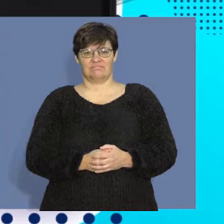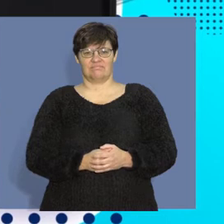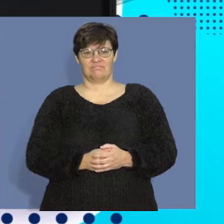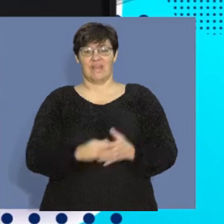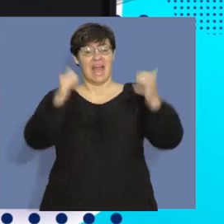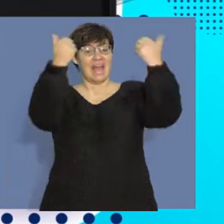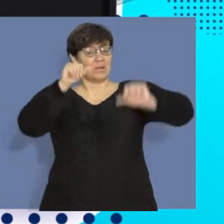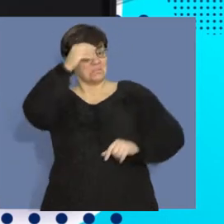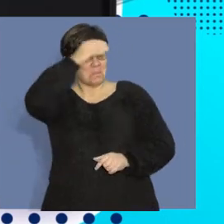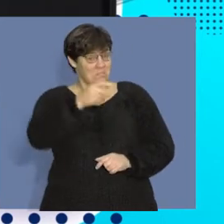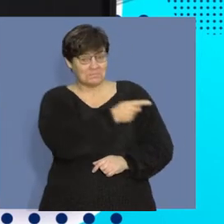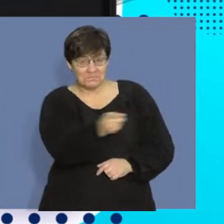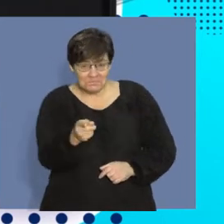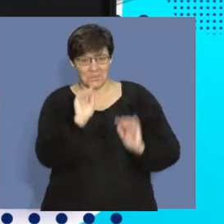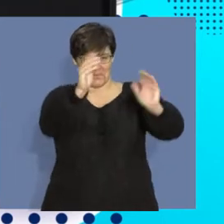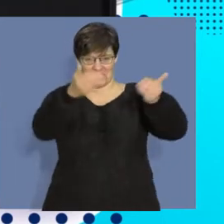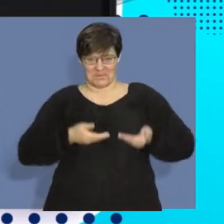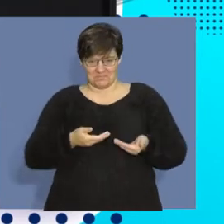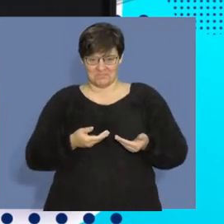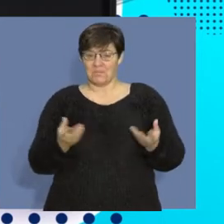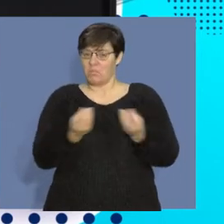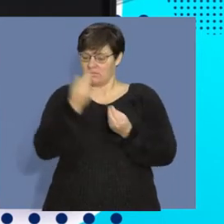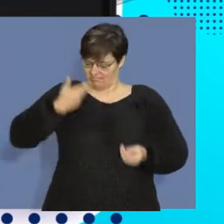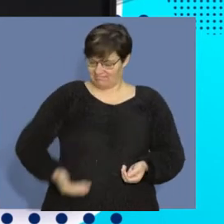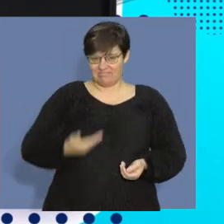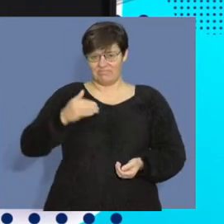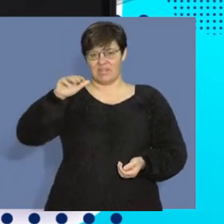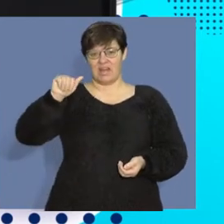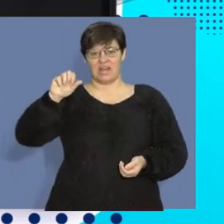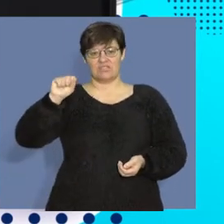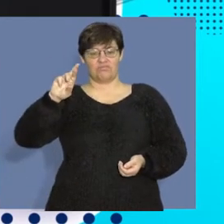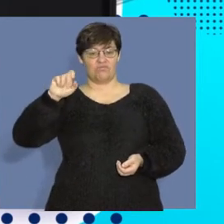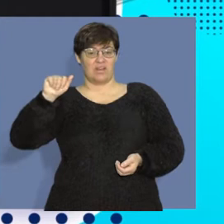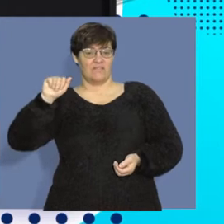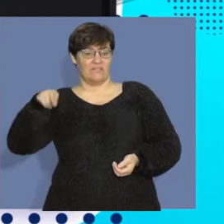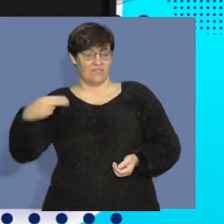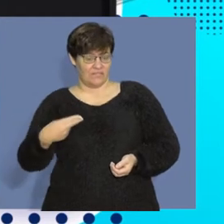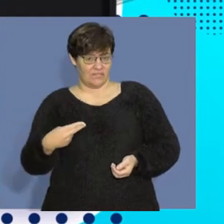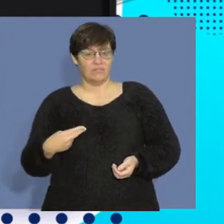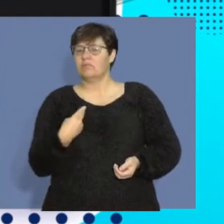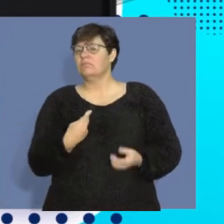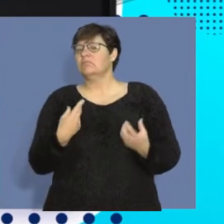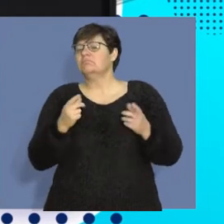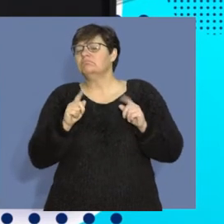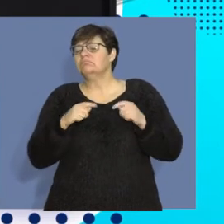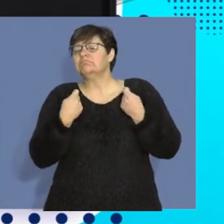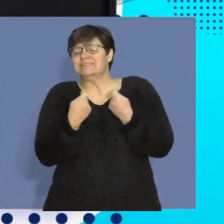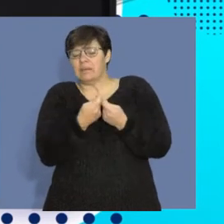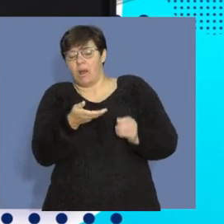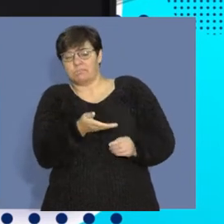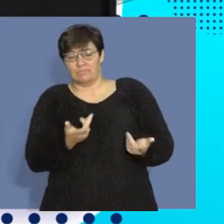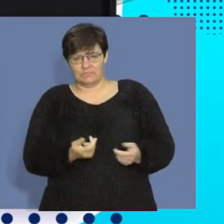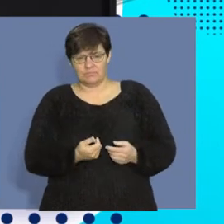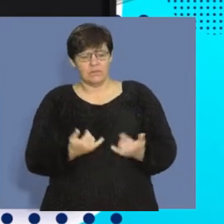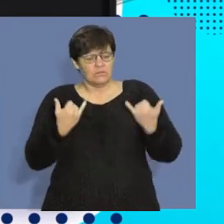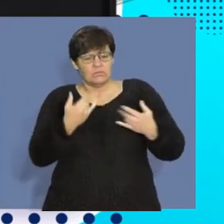Welcome, accounting boffins. You with Ashraf Patel and the team. Yes, we're busy with VAT, but we have a different spin on